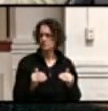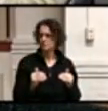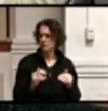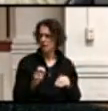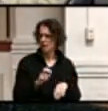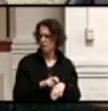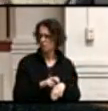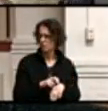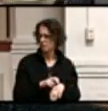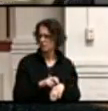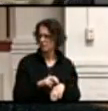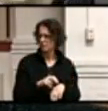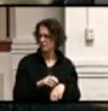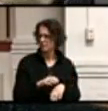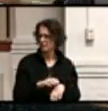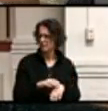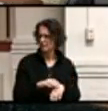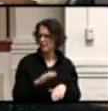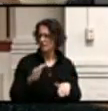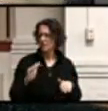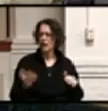want to take a leave?